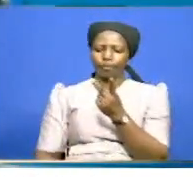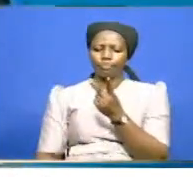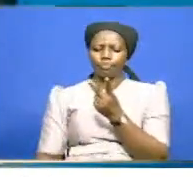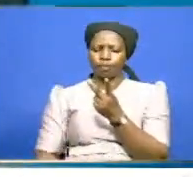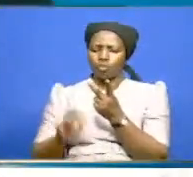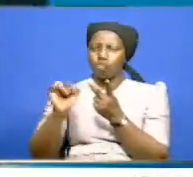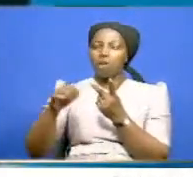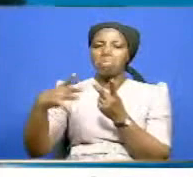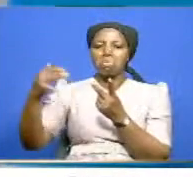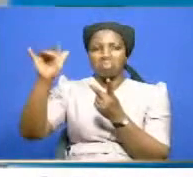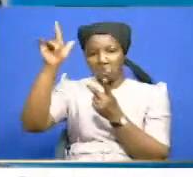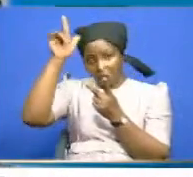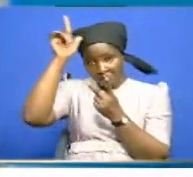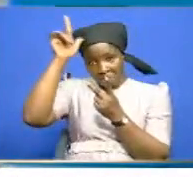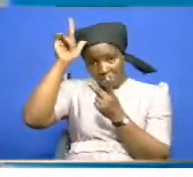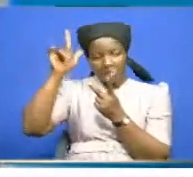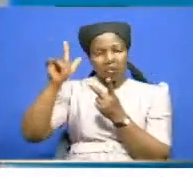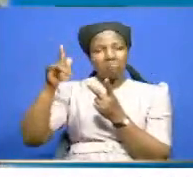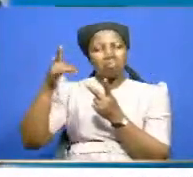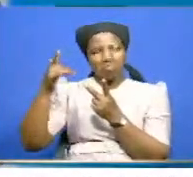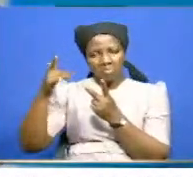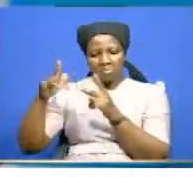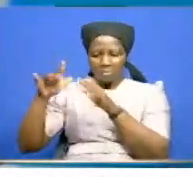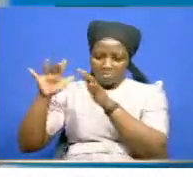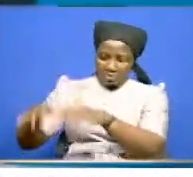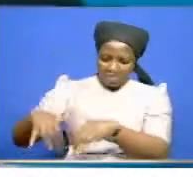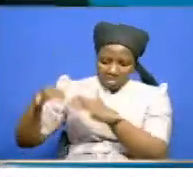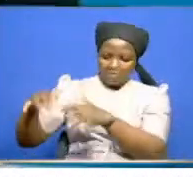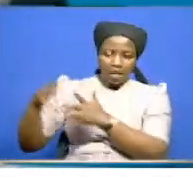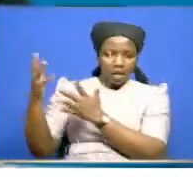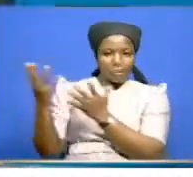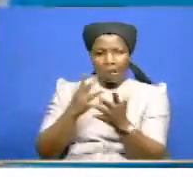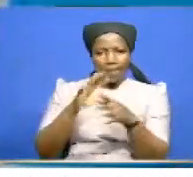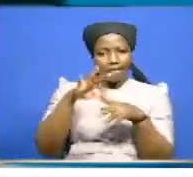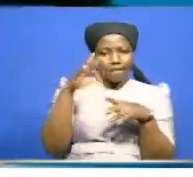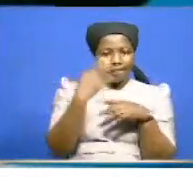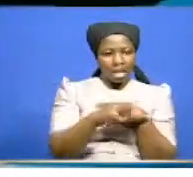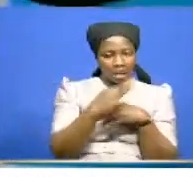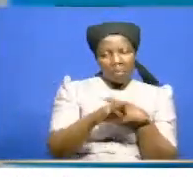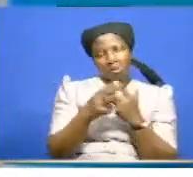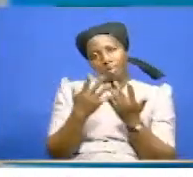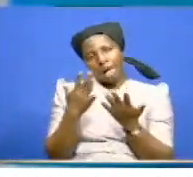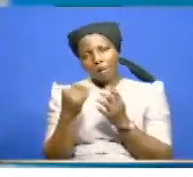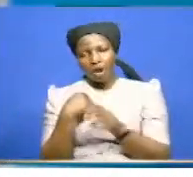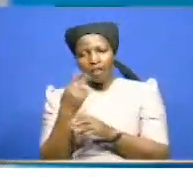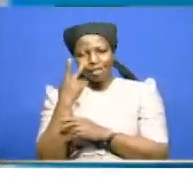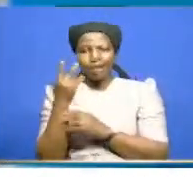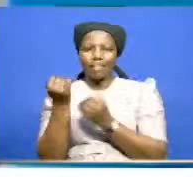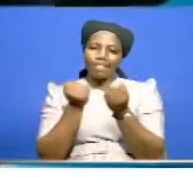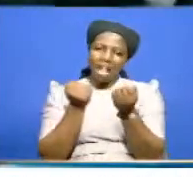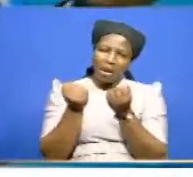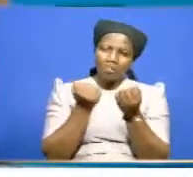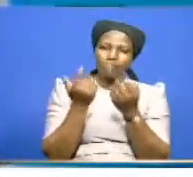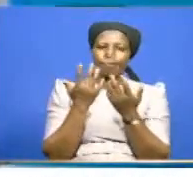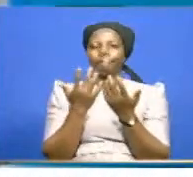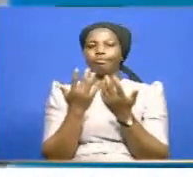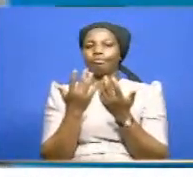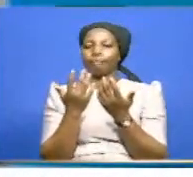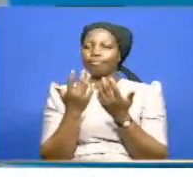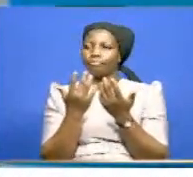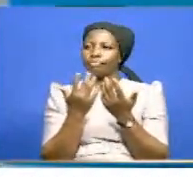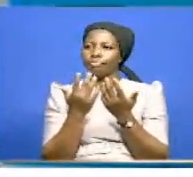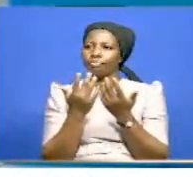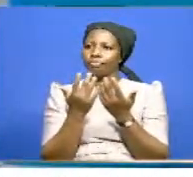go to the village or some farm and mm-hmm. bring in vegetables. You might have seen some cars parking along the southern